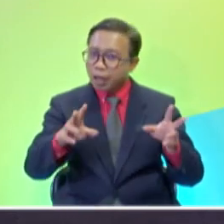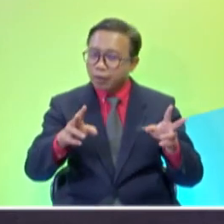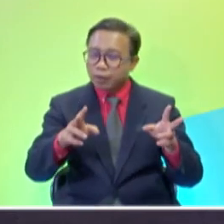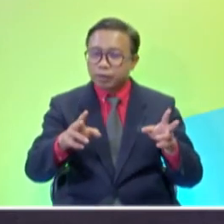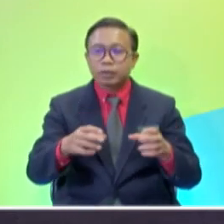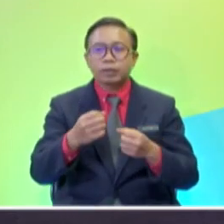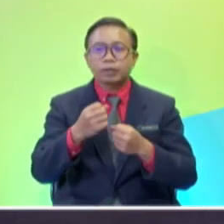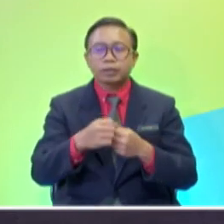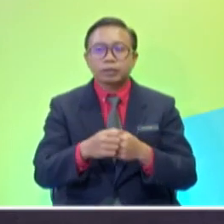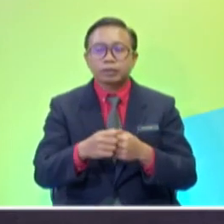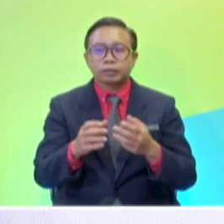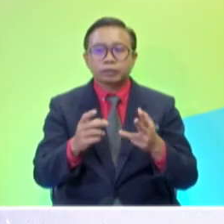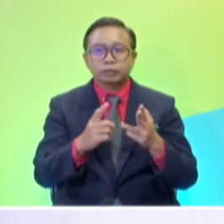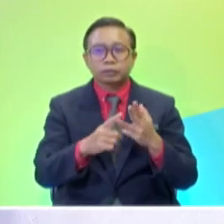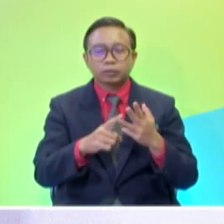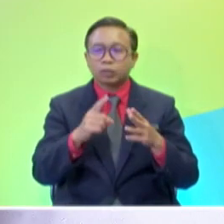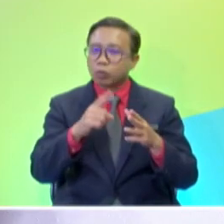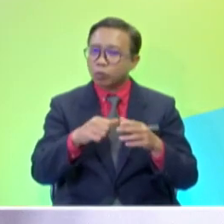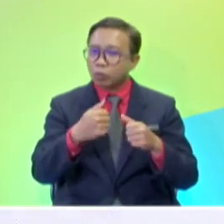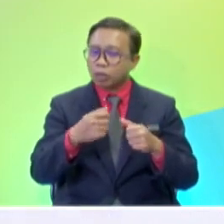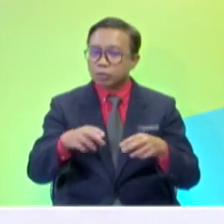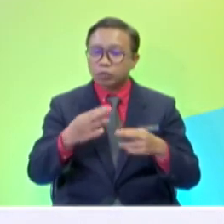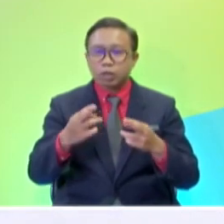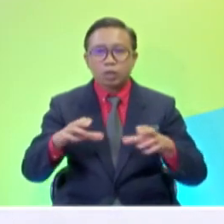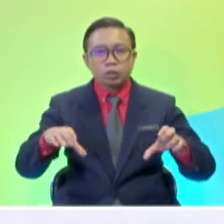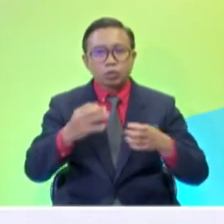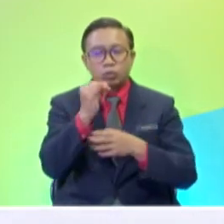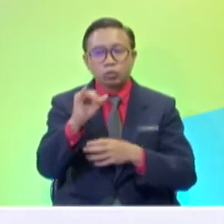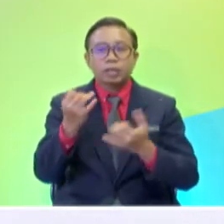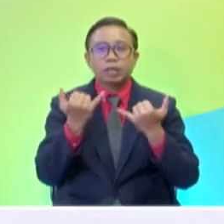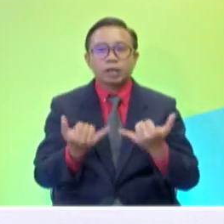What about the And next the one? next one is what you're doing now.